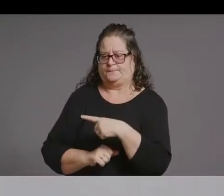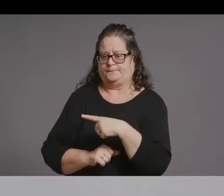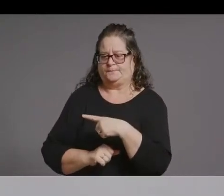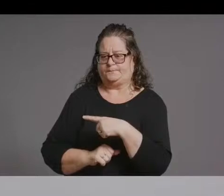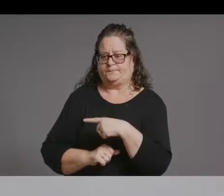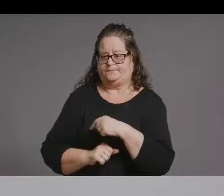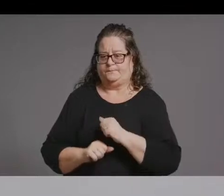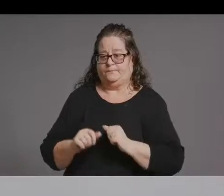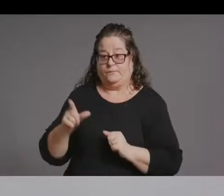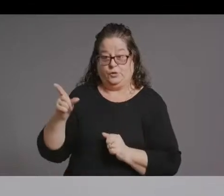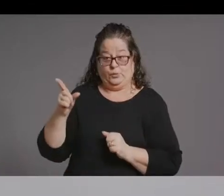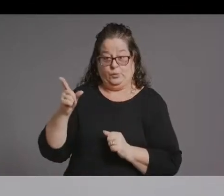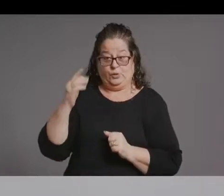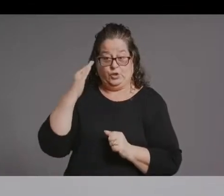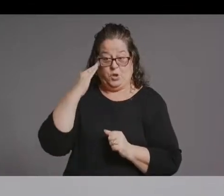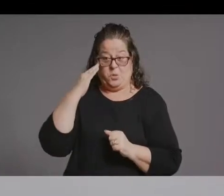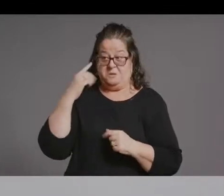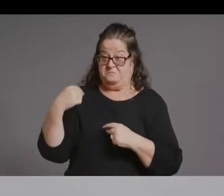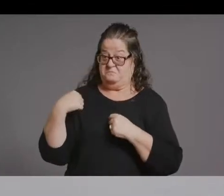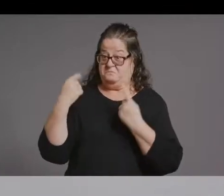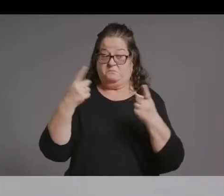being unused.